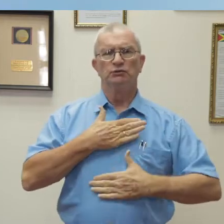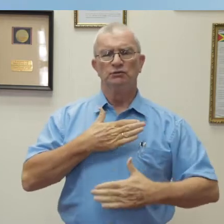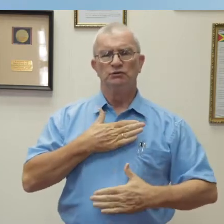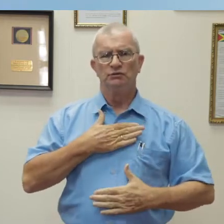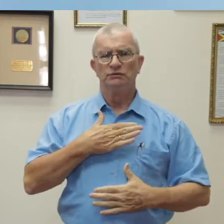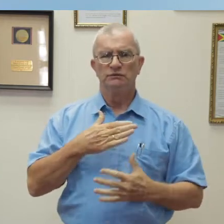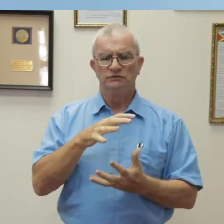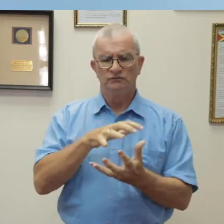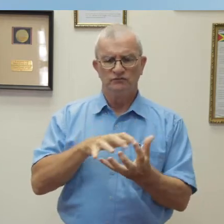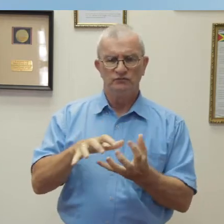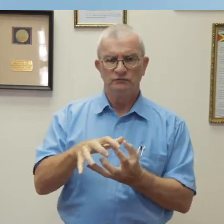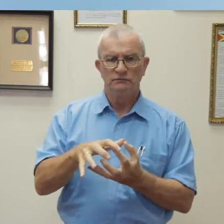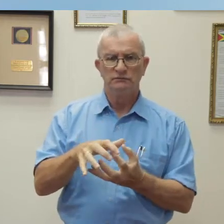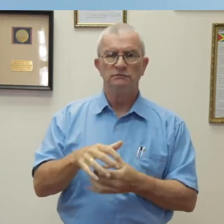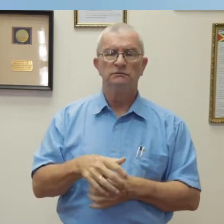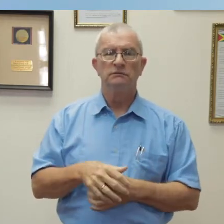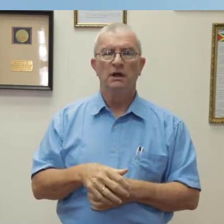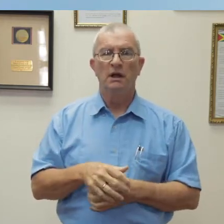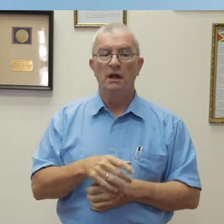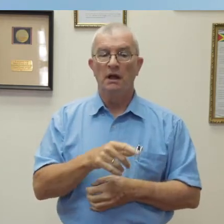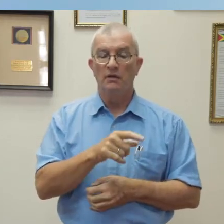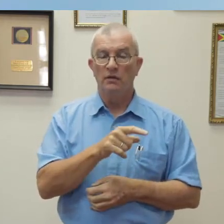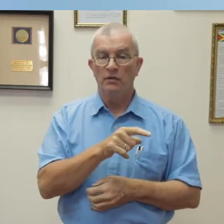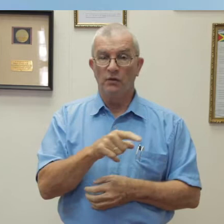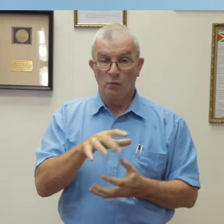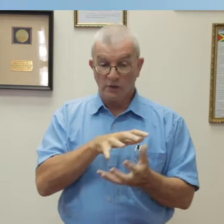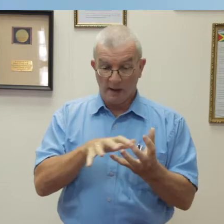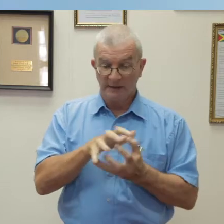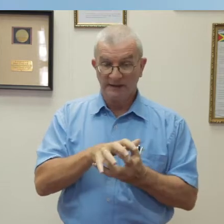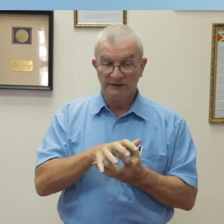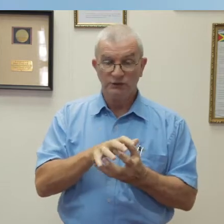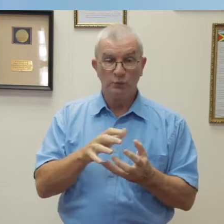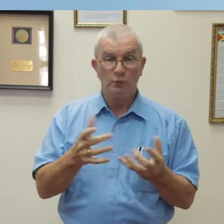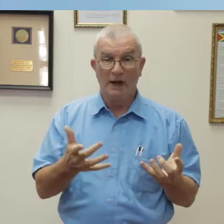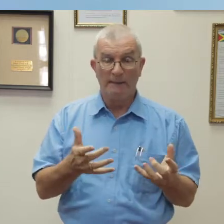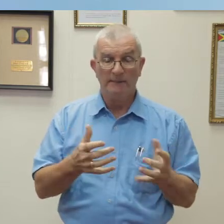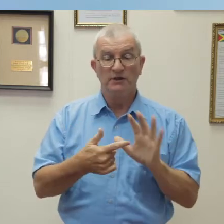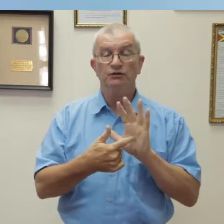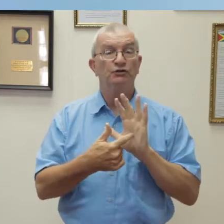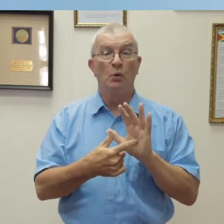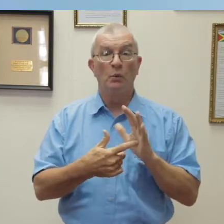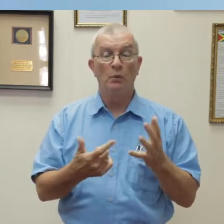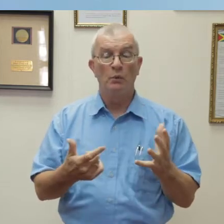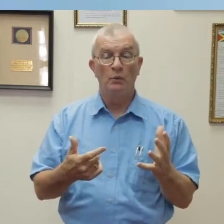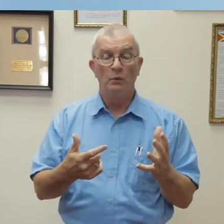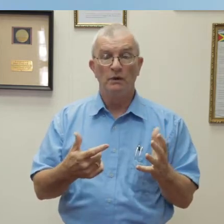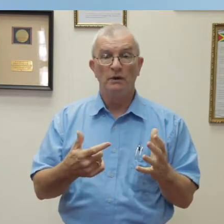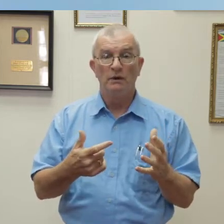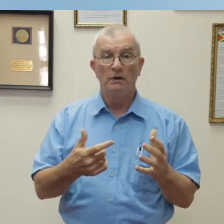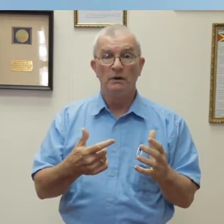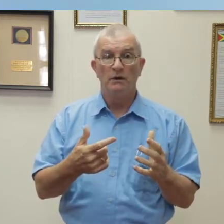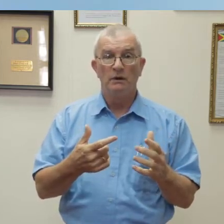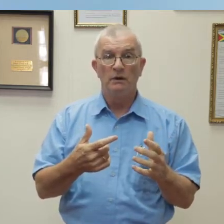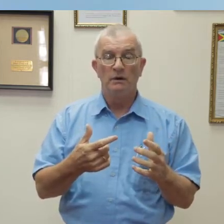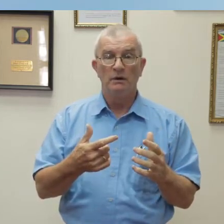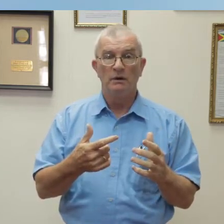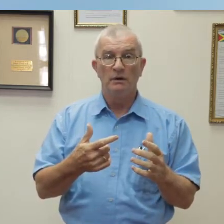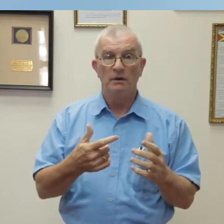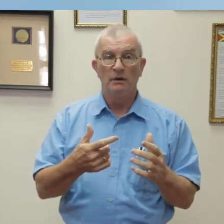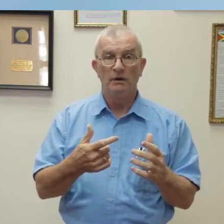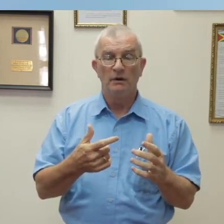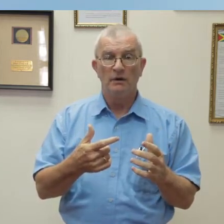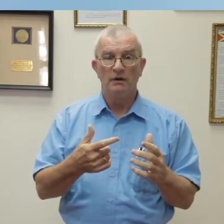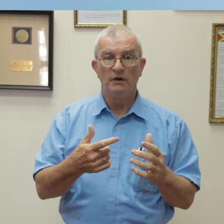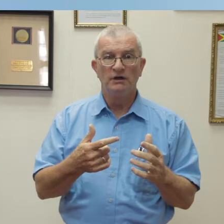complications. These complications, they manifest, they show themselves as being severe shortness